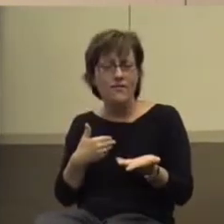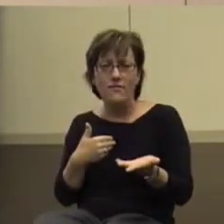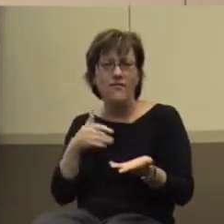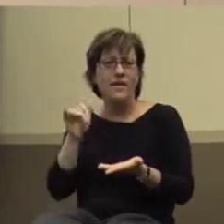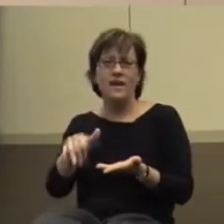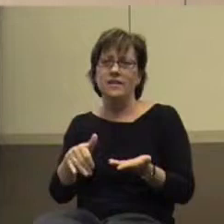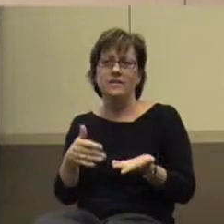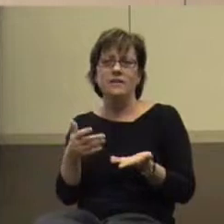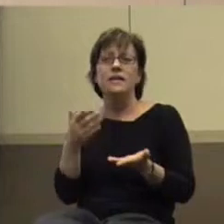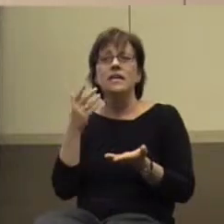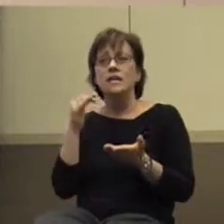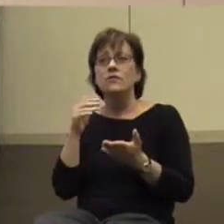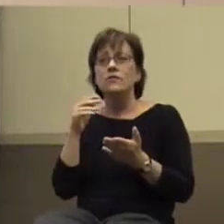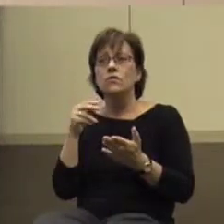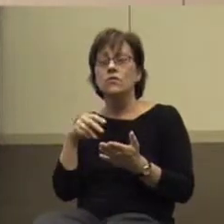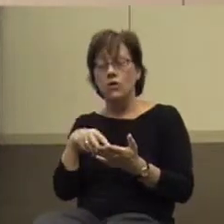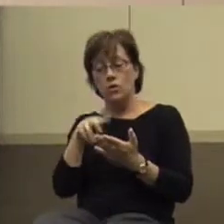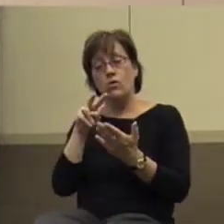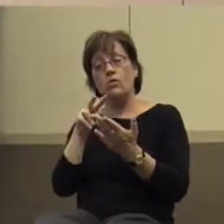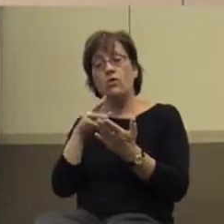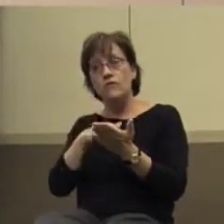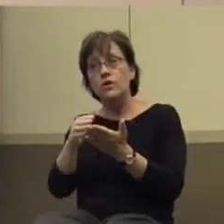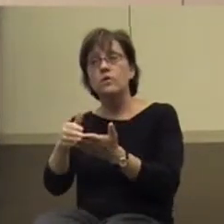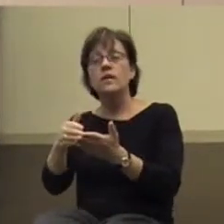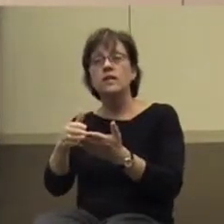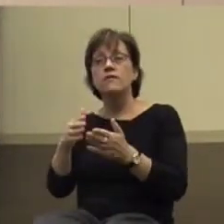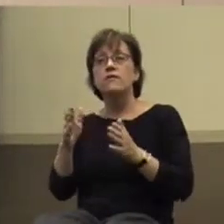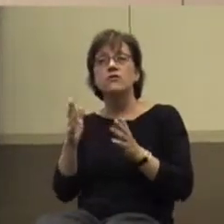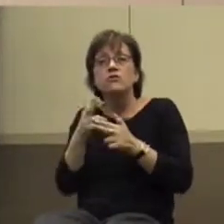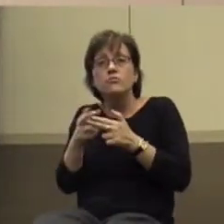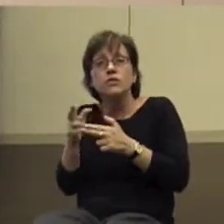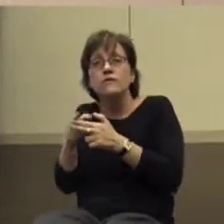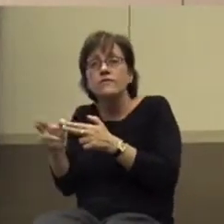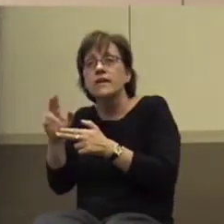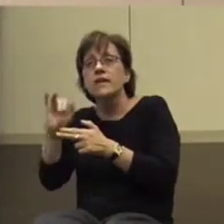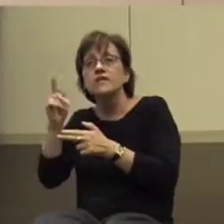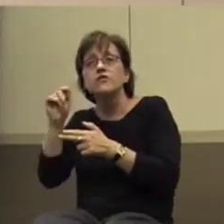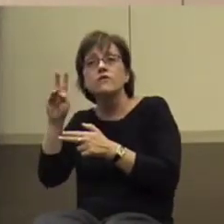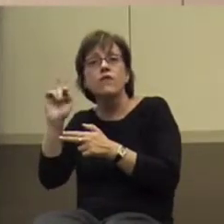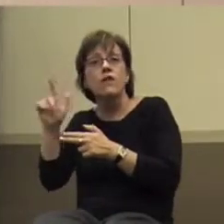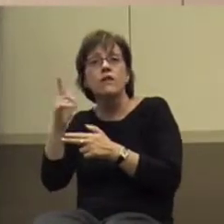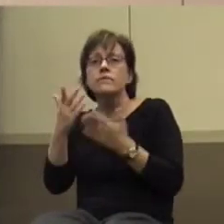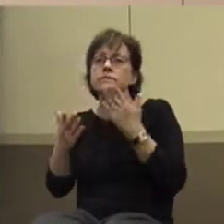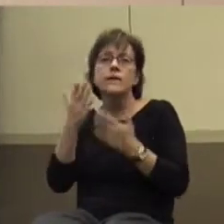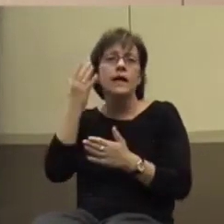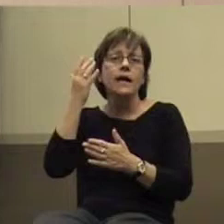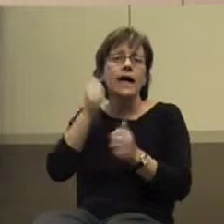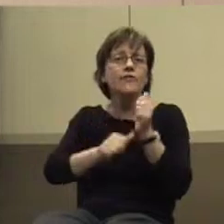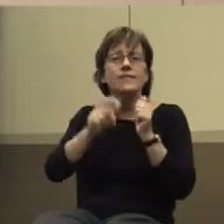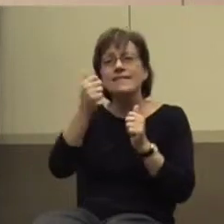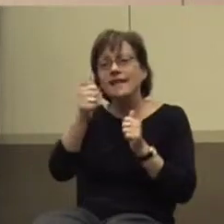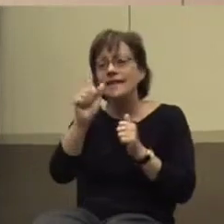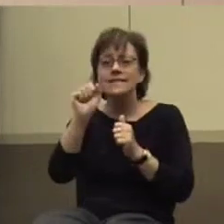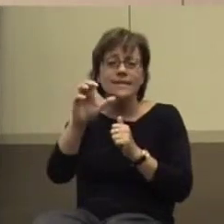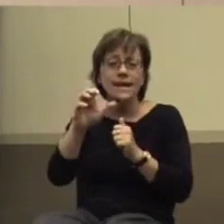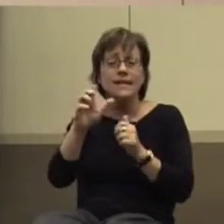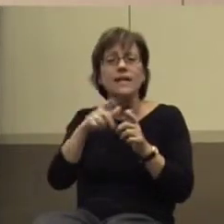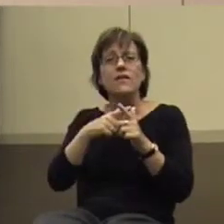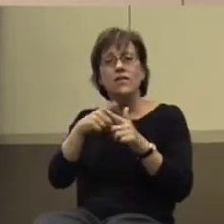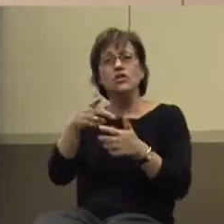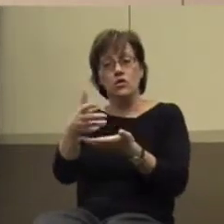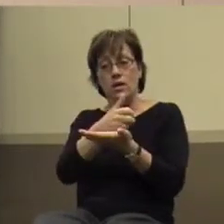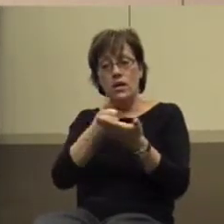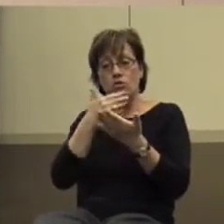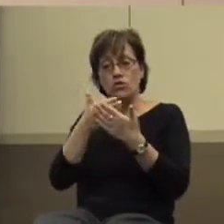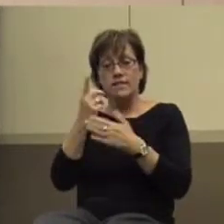small intervals, like say every 10 seconds, then you could collect some good data within 5 minutes, okay? So like you're doing 5